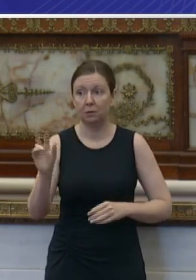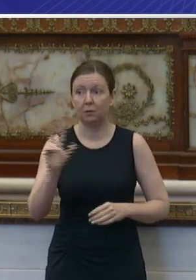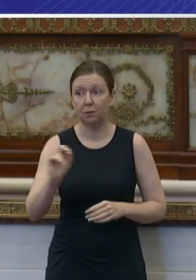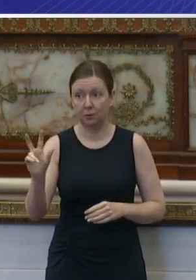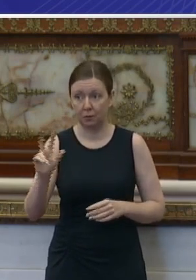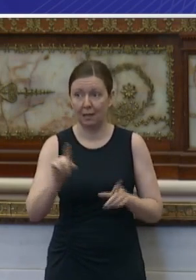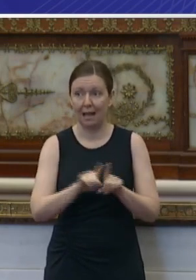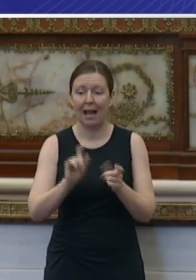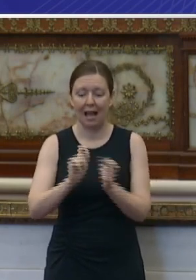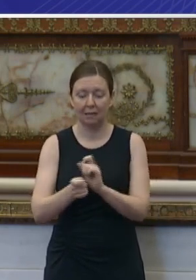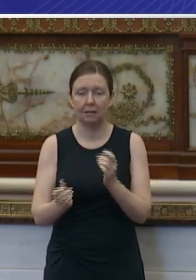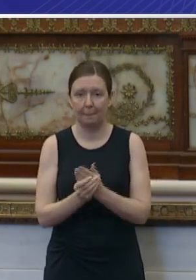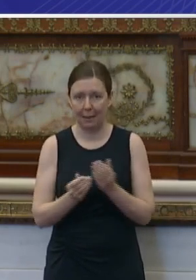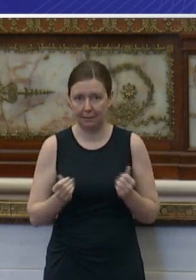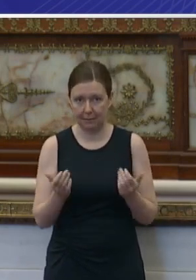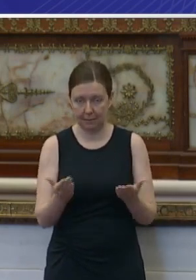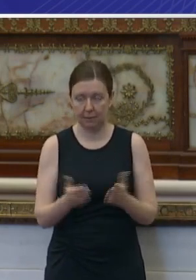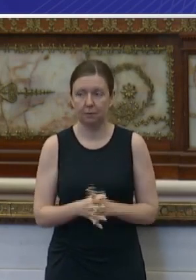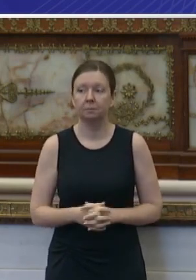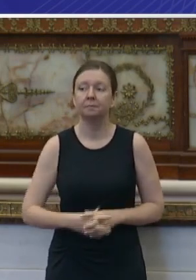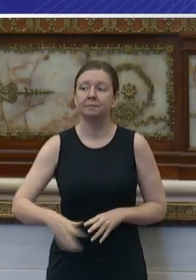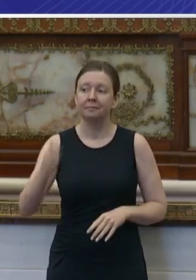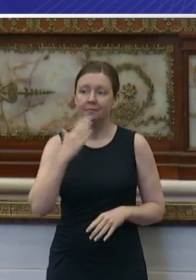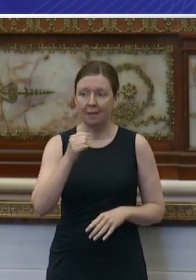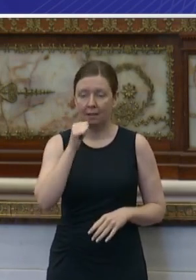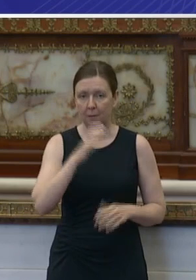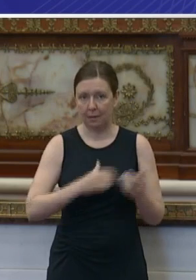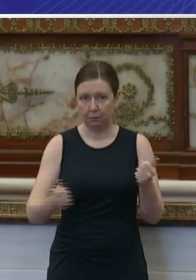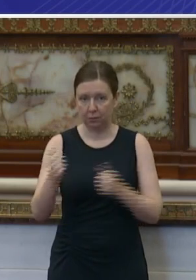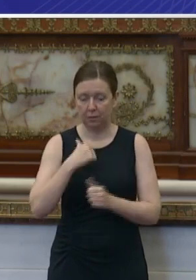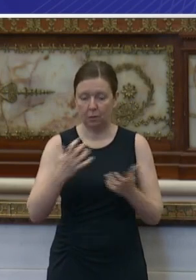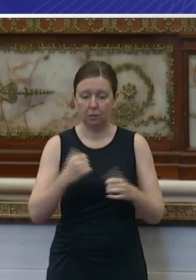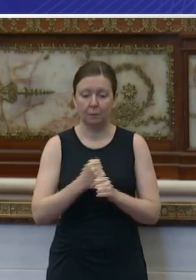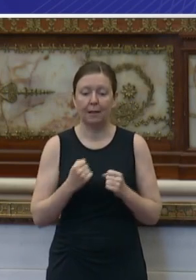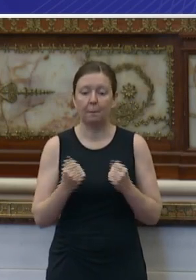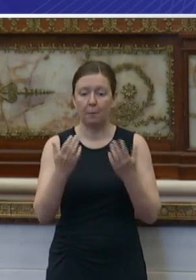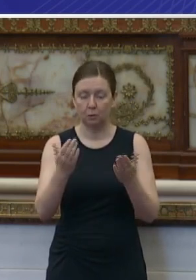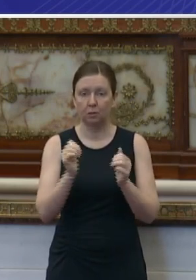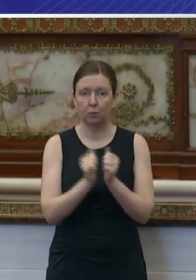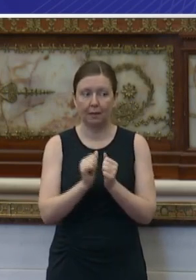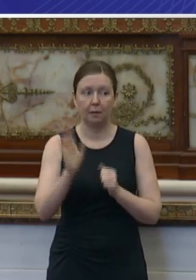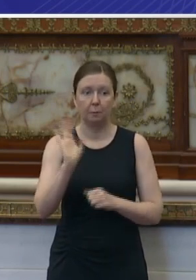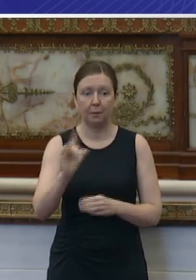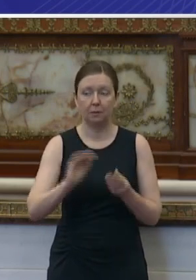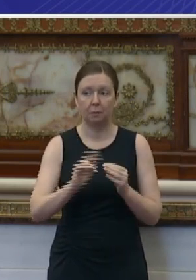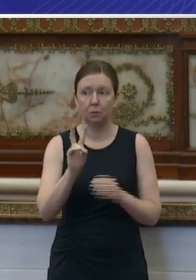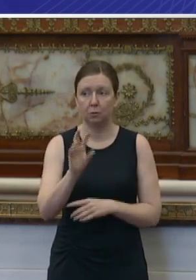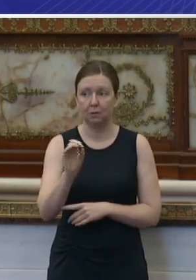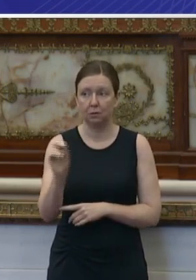200303 as amended. Thank you, Madam Chair. I'd like to make a motion with Bill number